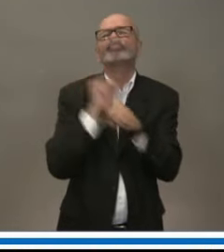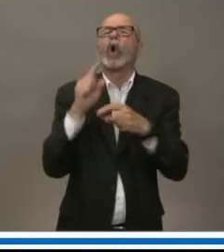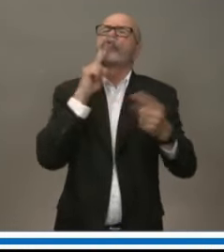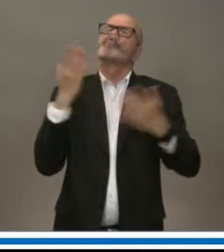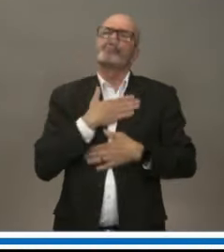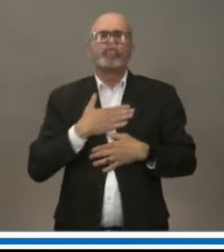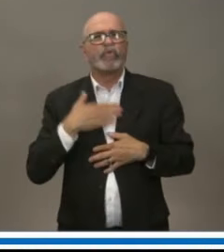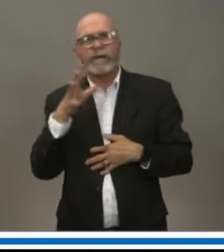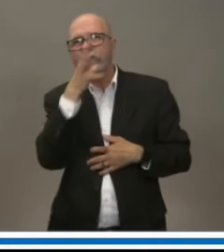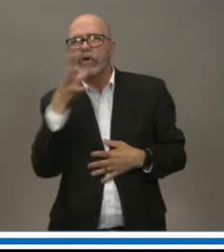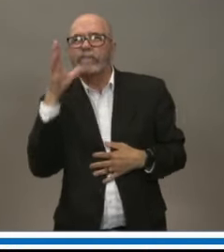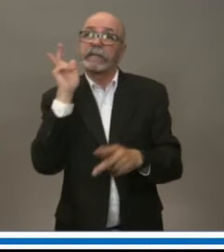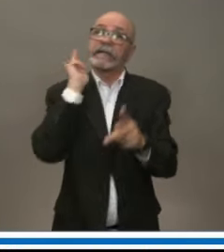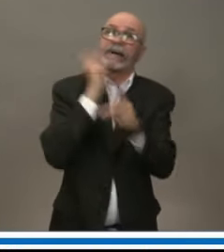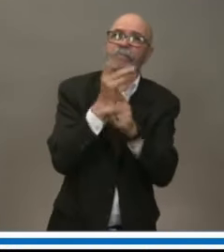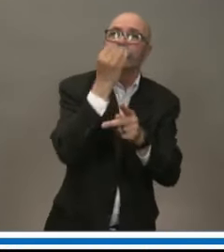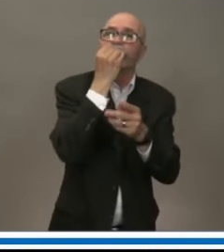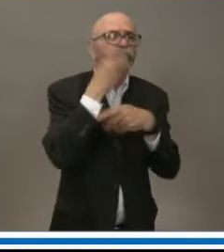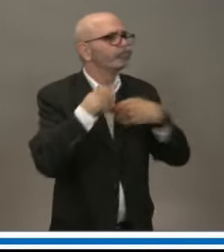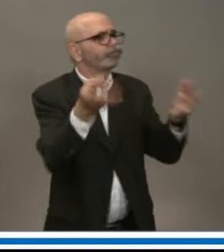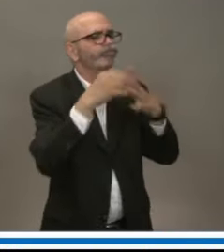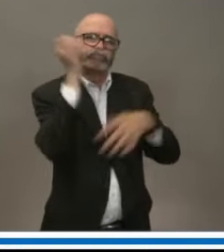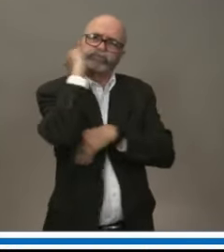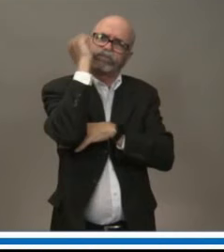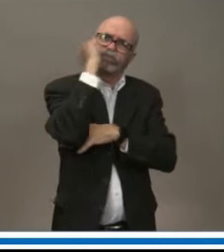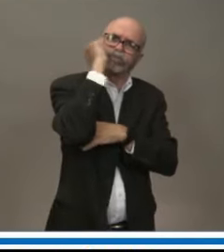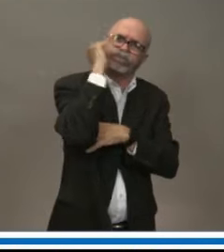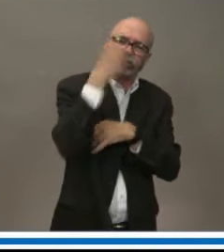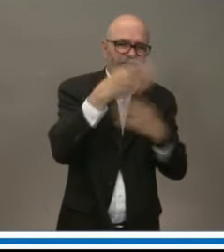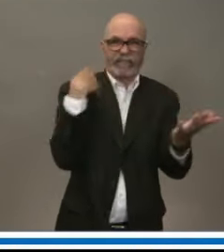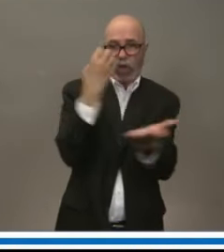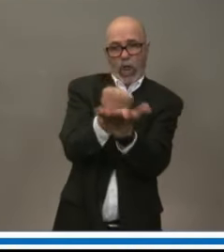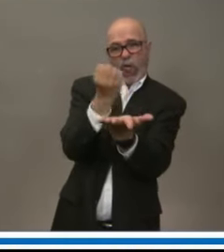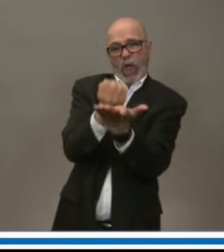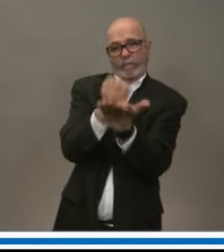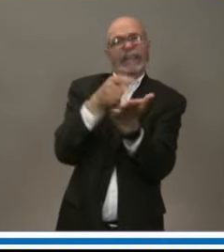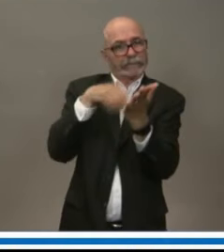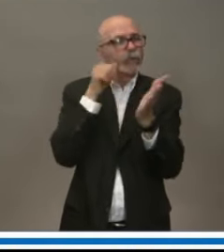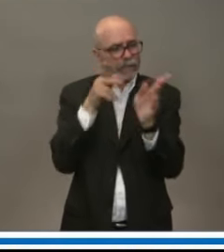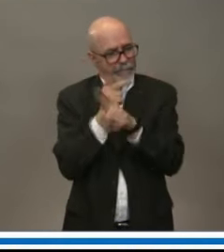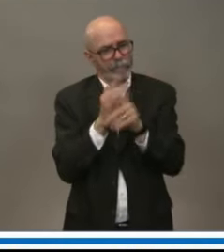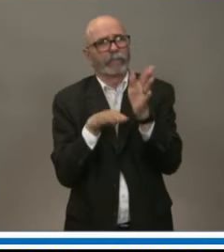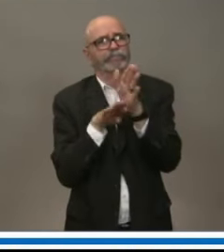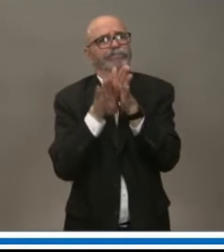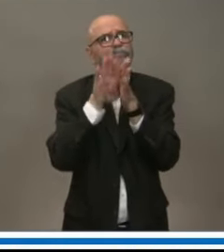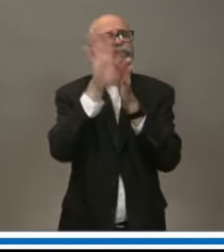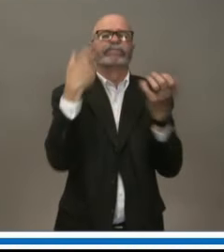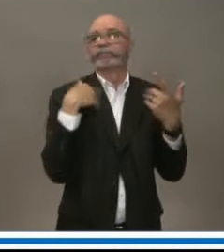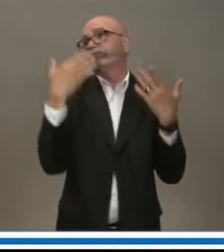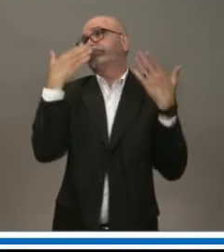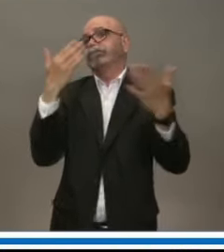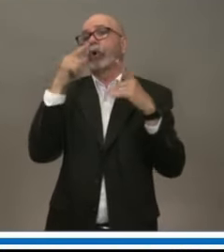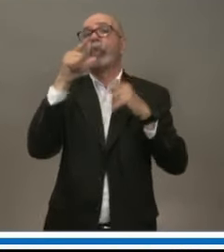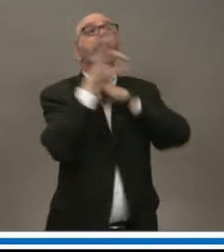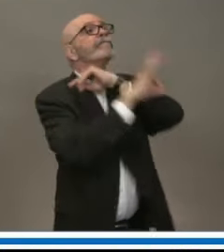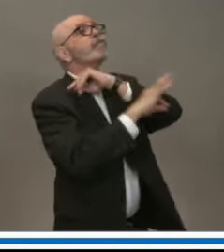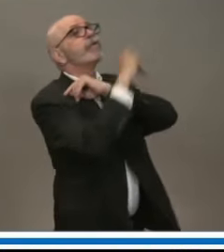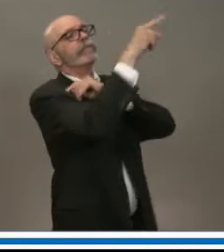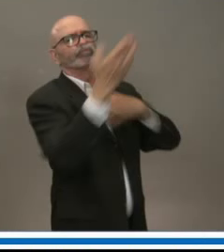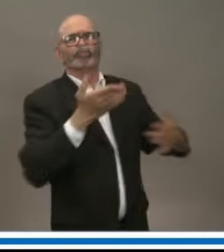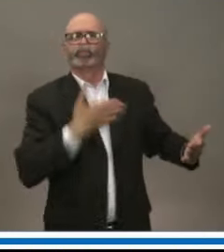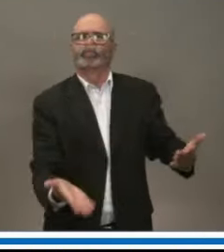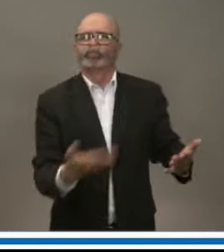keep food on our tables and helps to keep our economy moving. And we are grateful that our temporary foreign workers are here. I